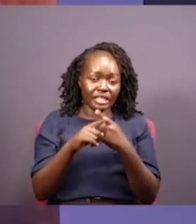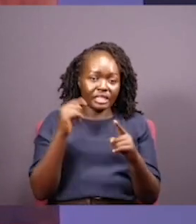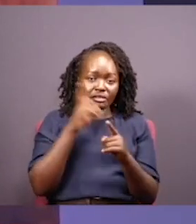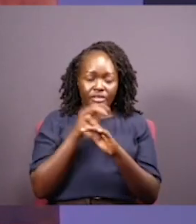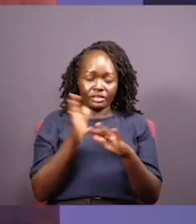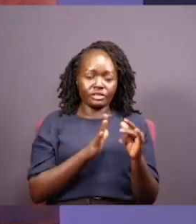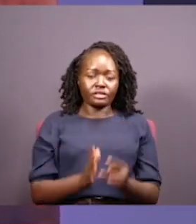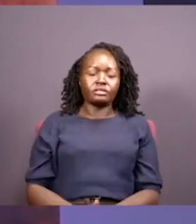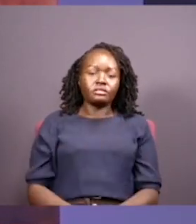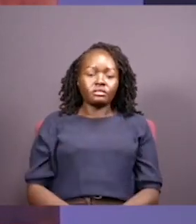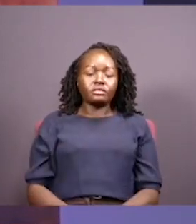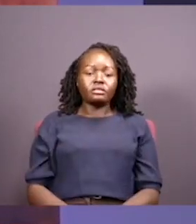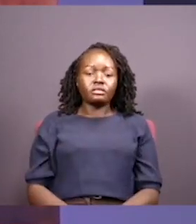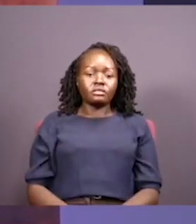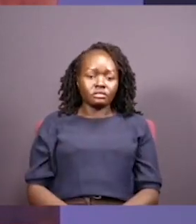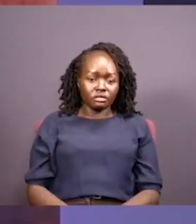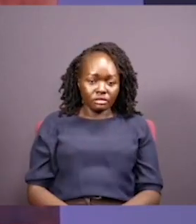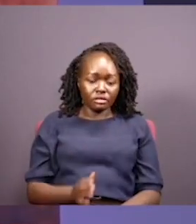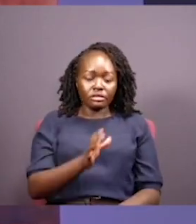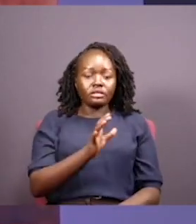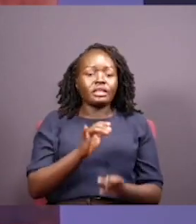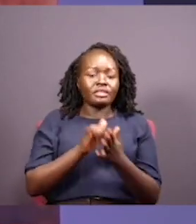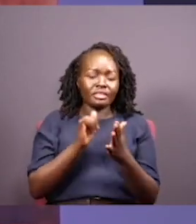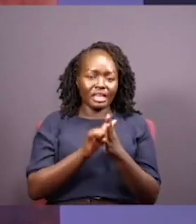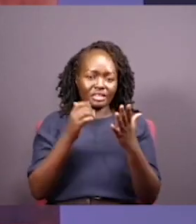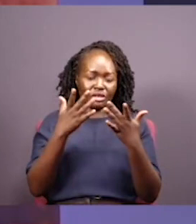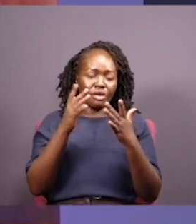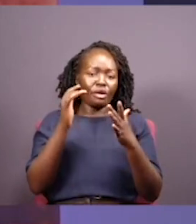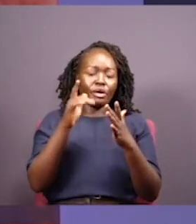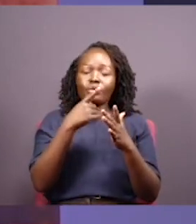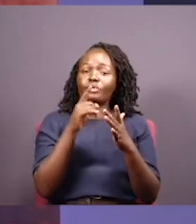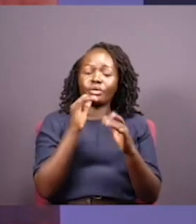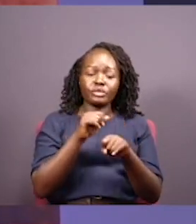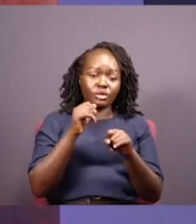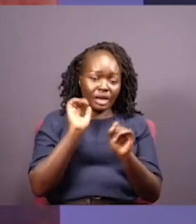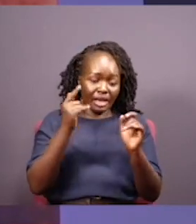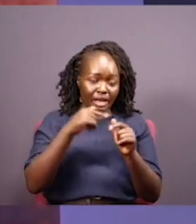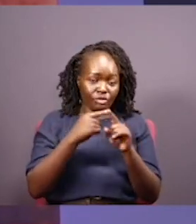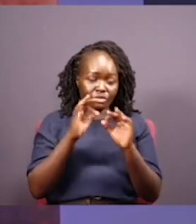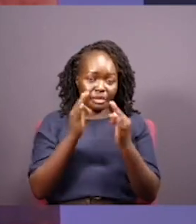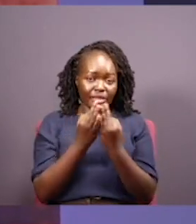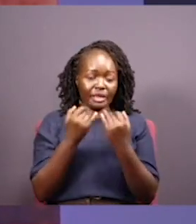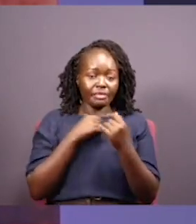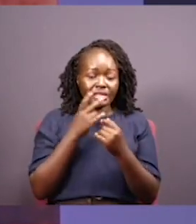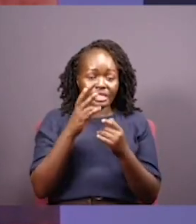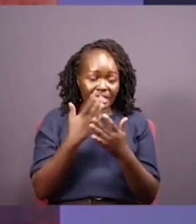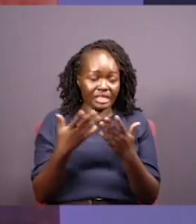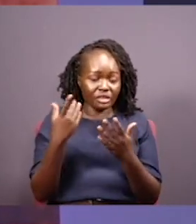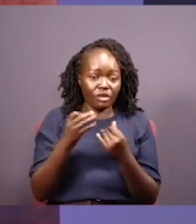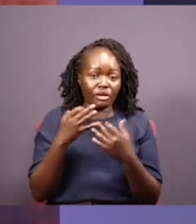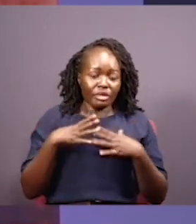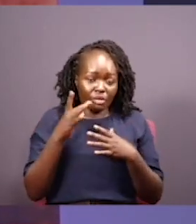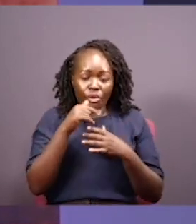Persecution can even come from family. And I have heard testimonies of people who, after they've given their life to Christ